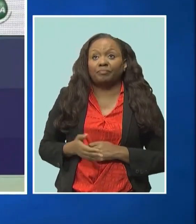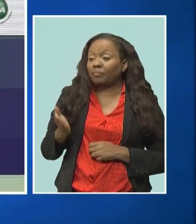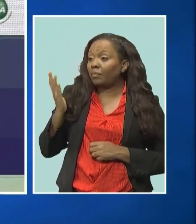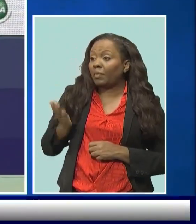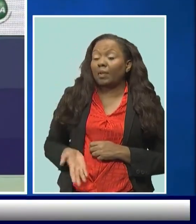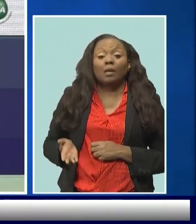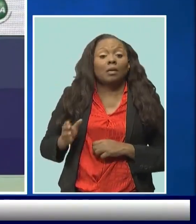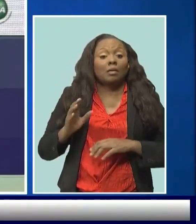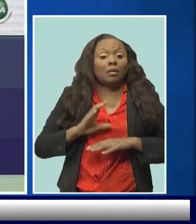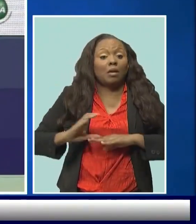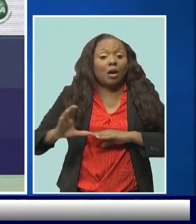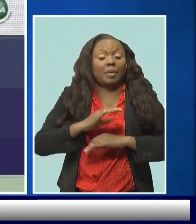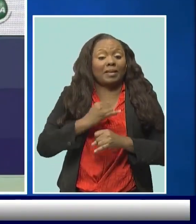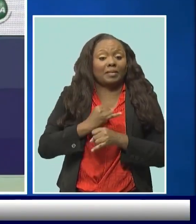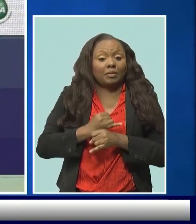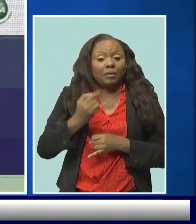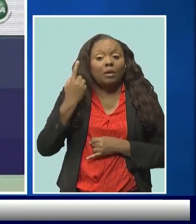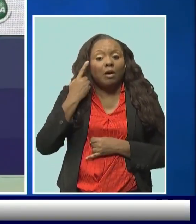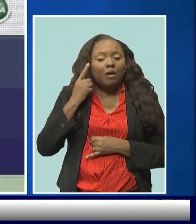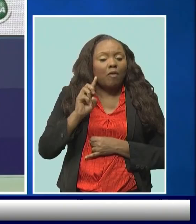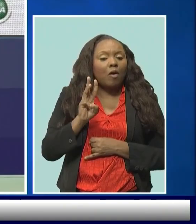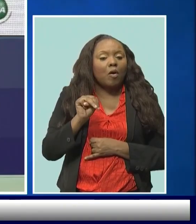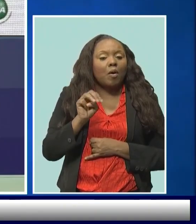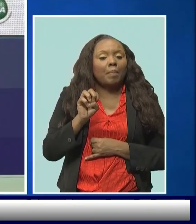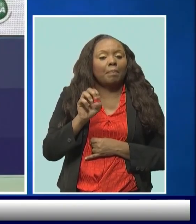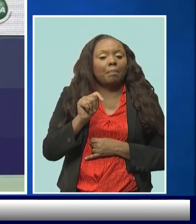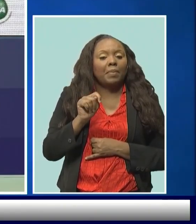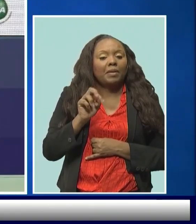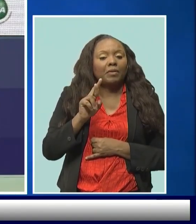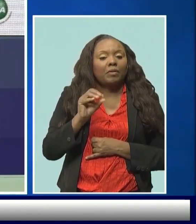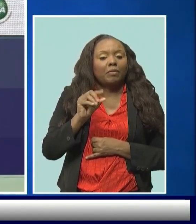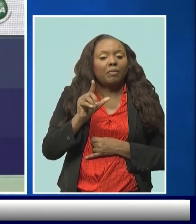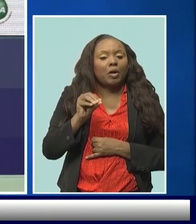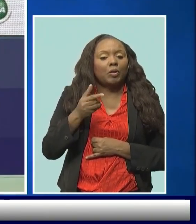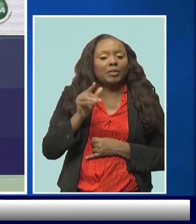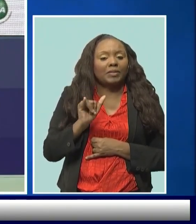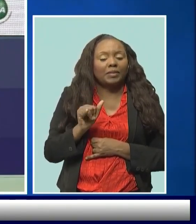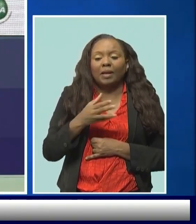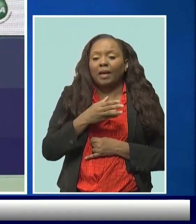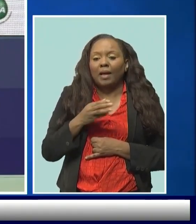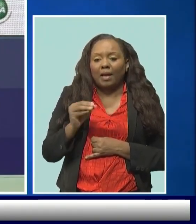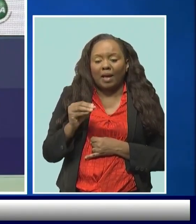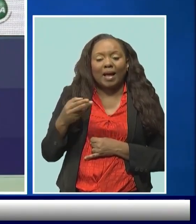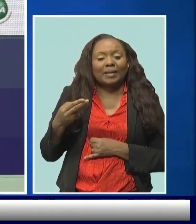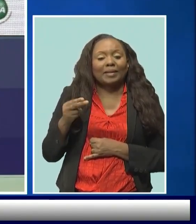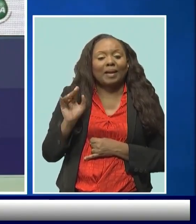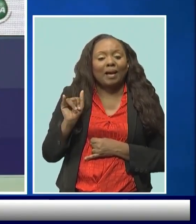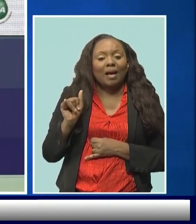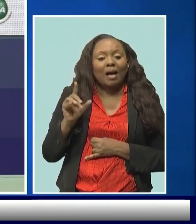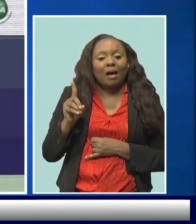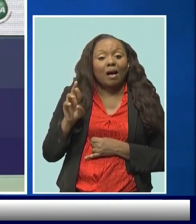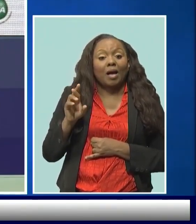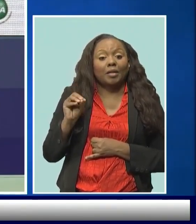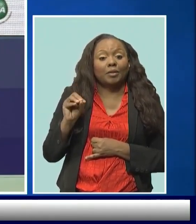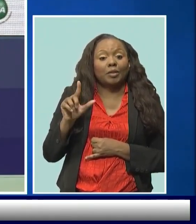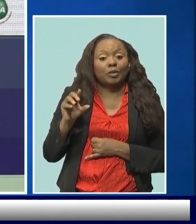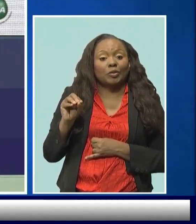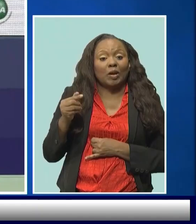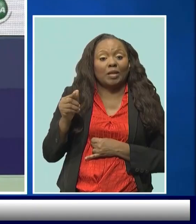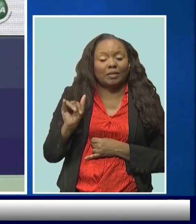for Meteorology and Hydrology, who continues to do distinguished work. But we need now